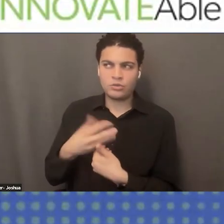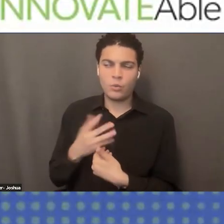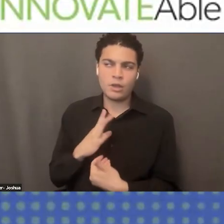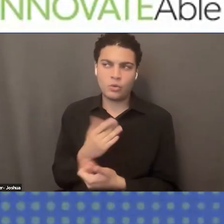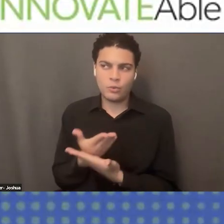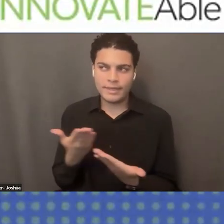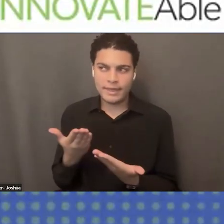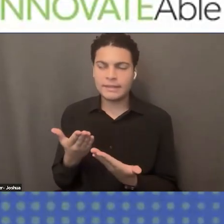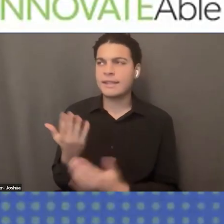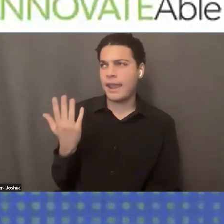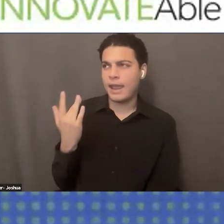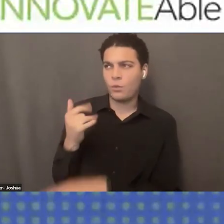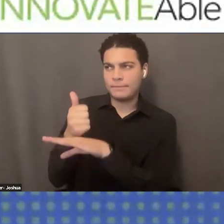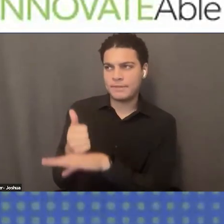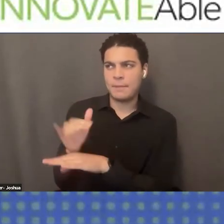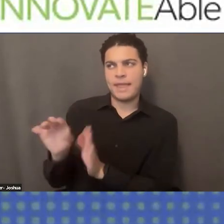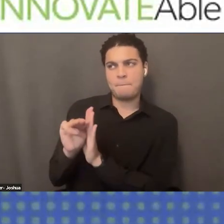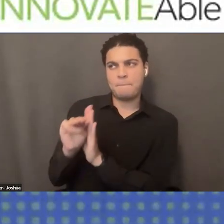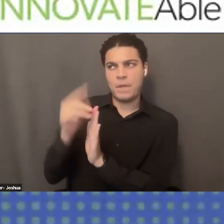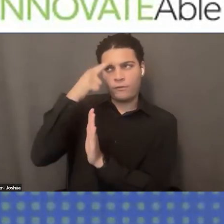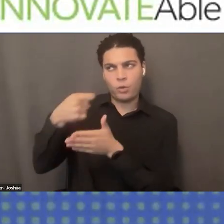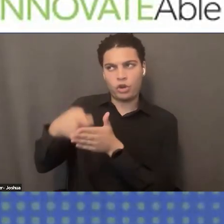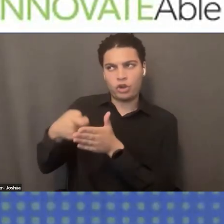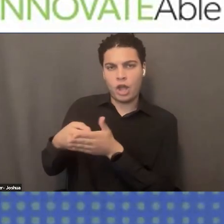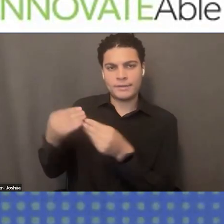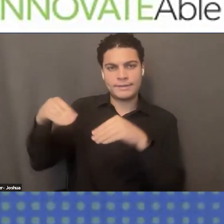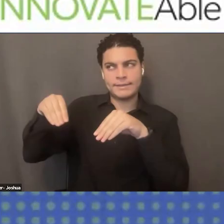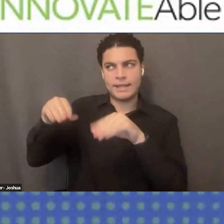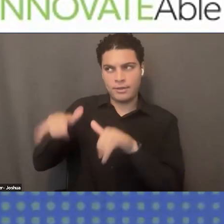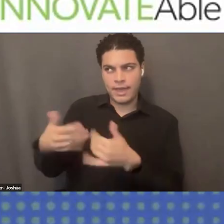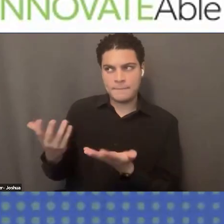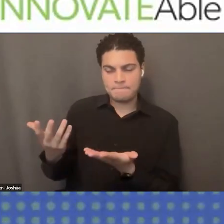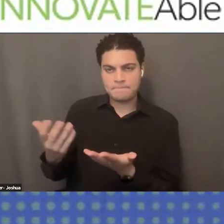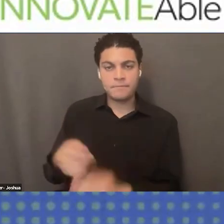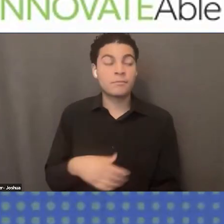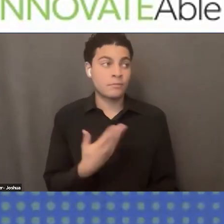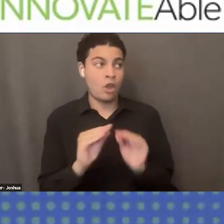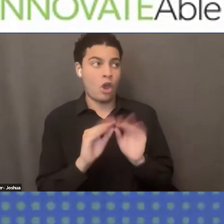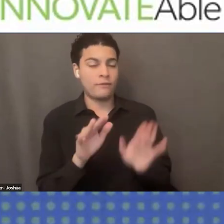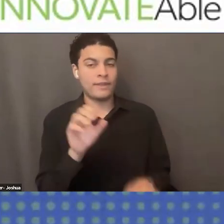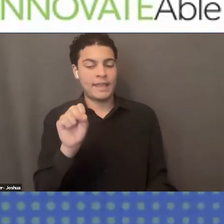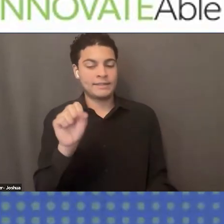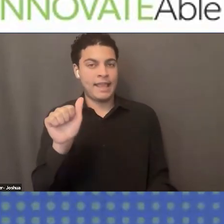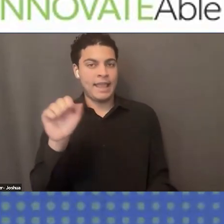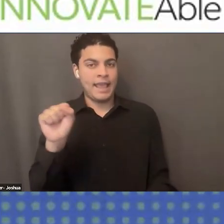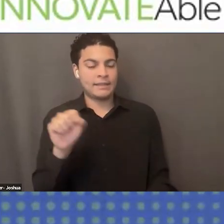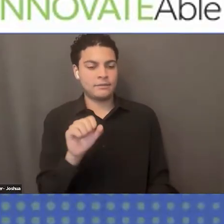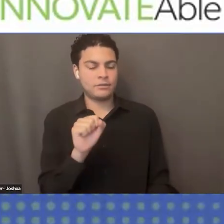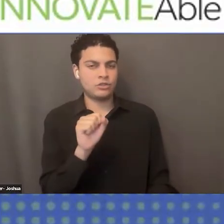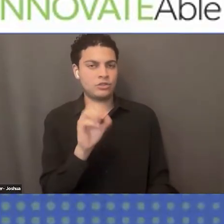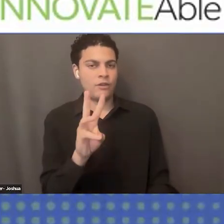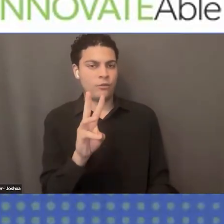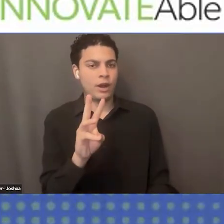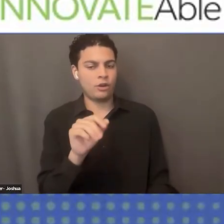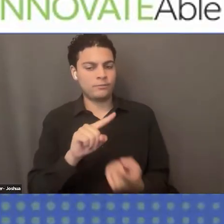up with that model? So obviously SaaS, software as a sale. Everybody gets a 7-day free trial, and